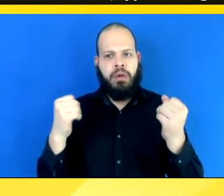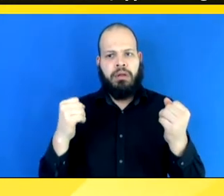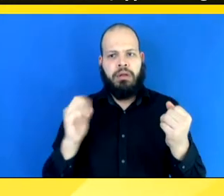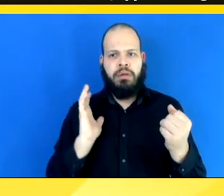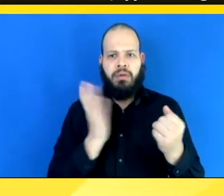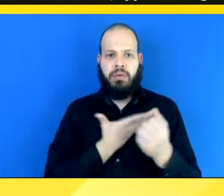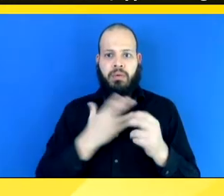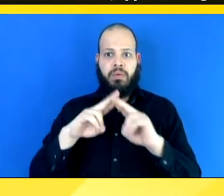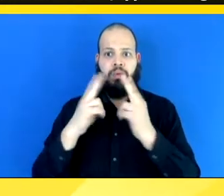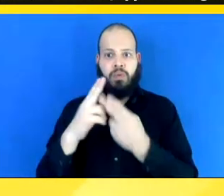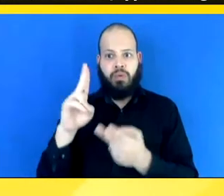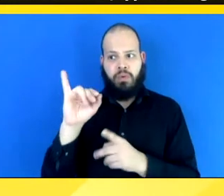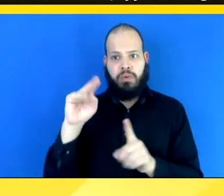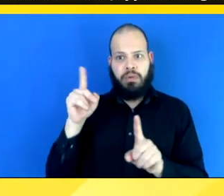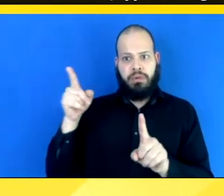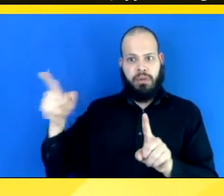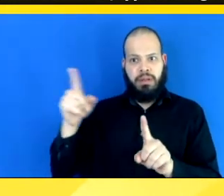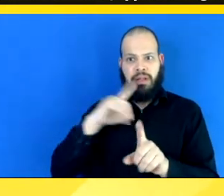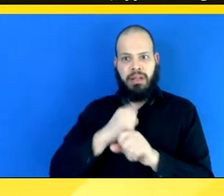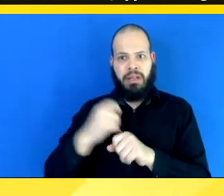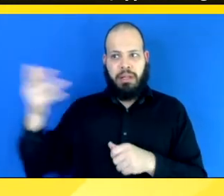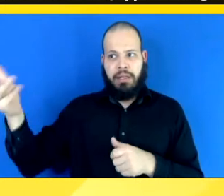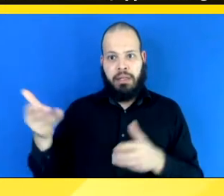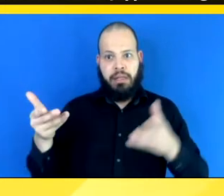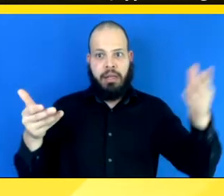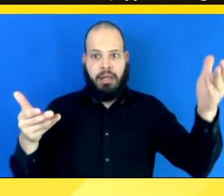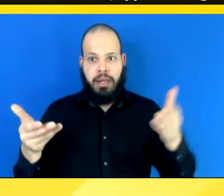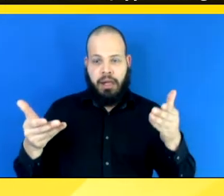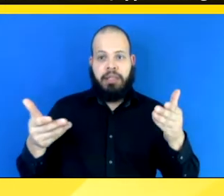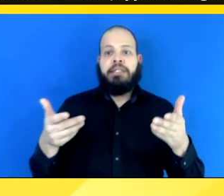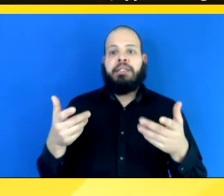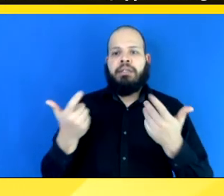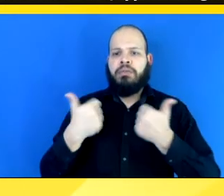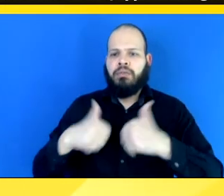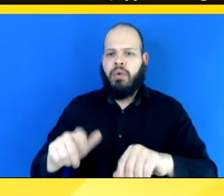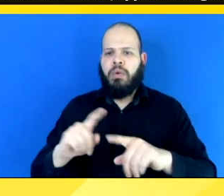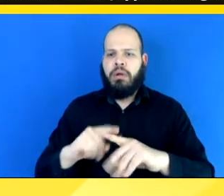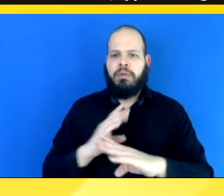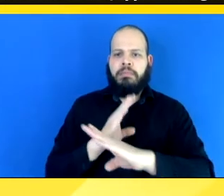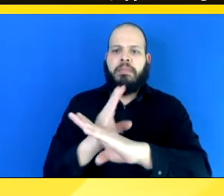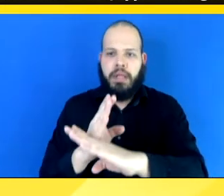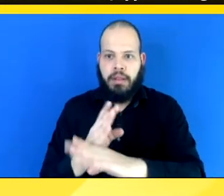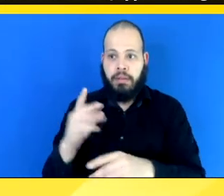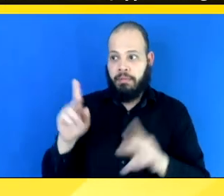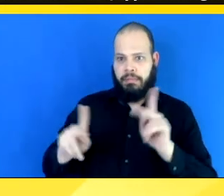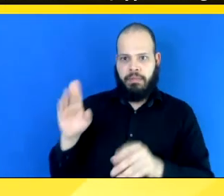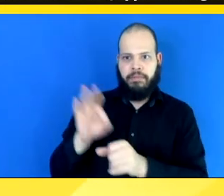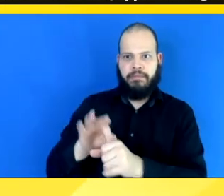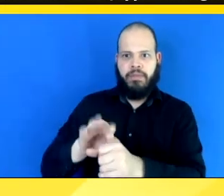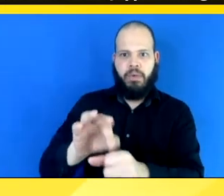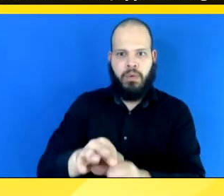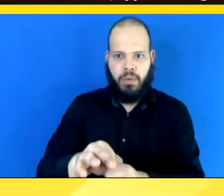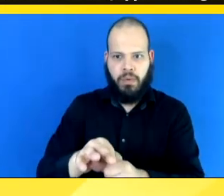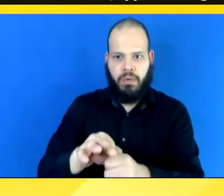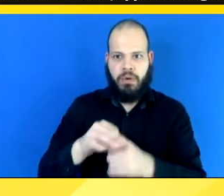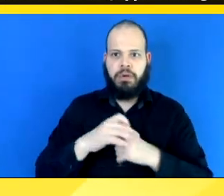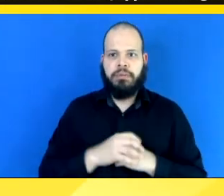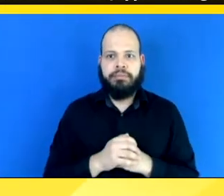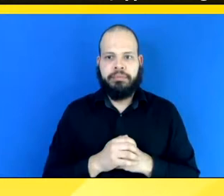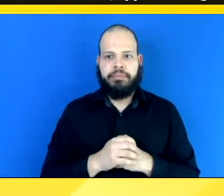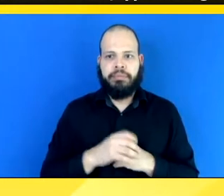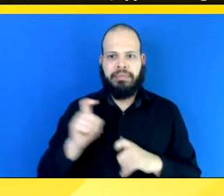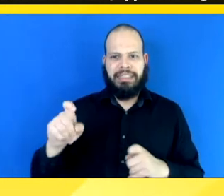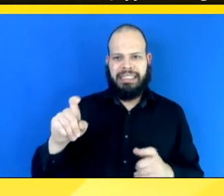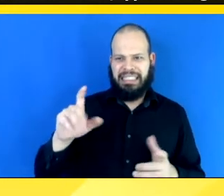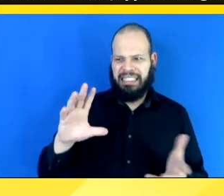stop people from voting. If it's an insult anywhere, it's surely an insult in Alabama. To literally try to